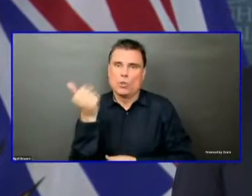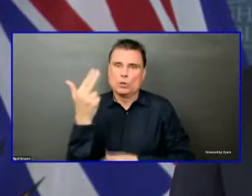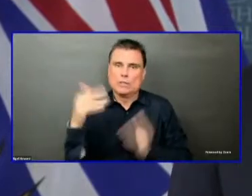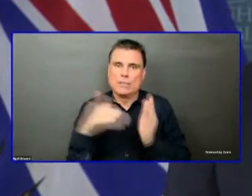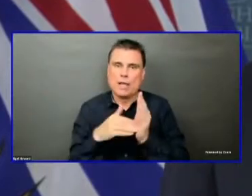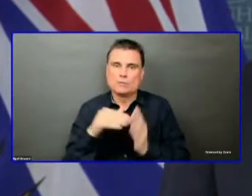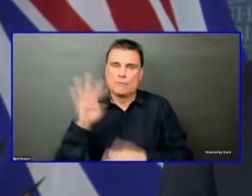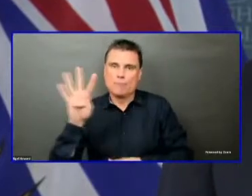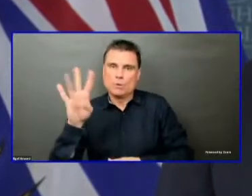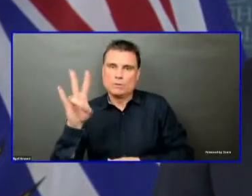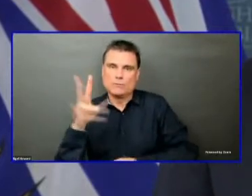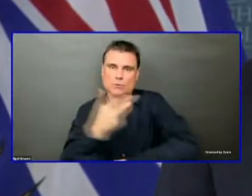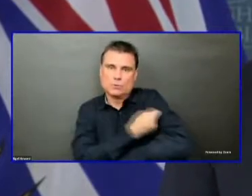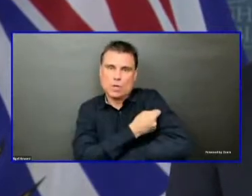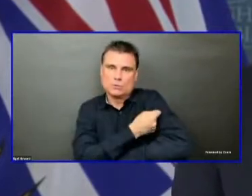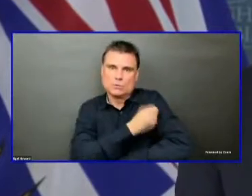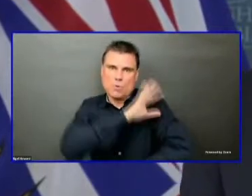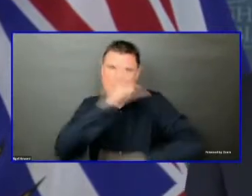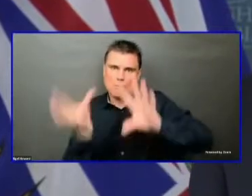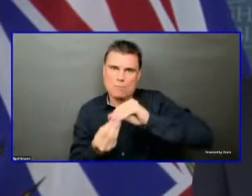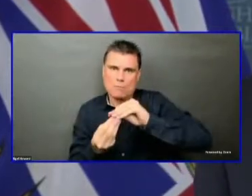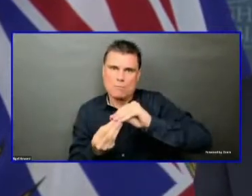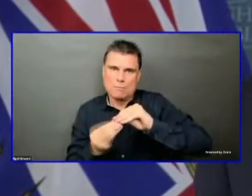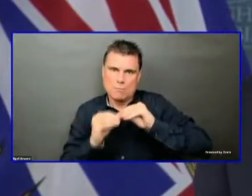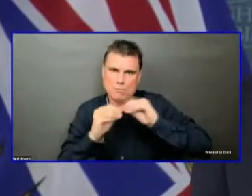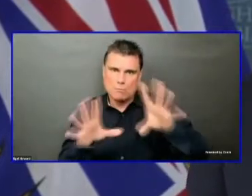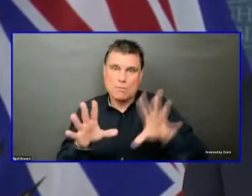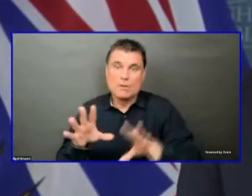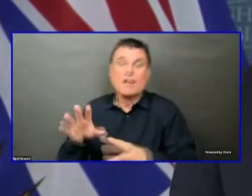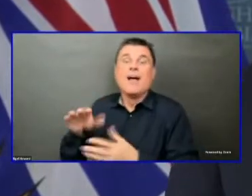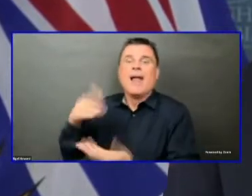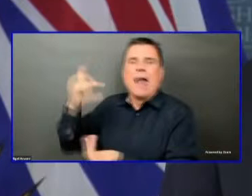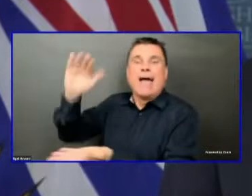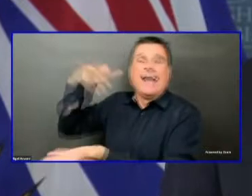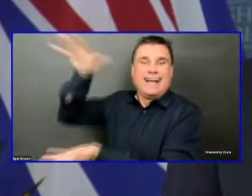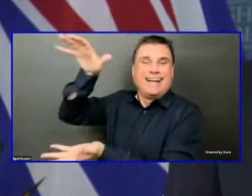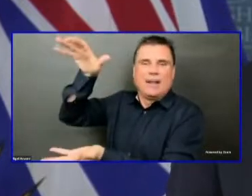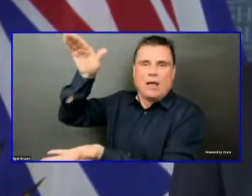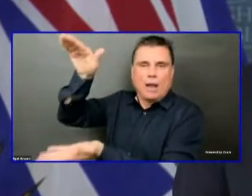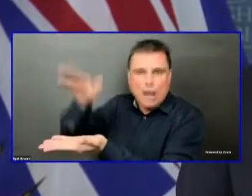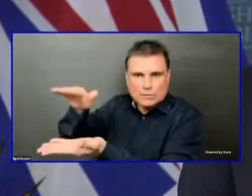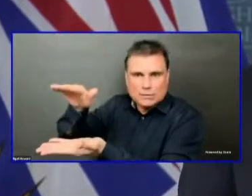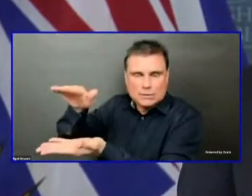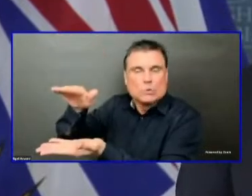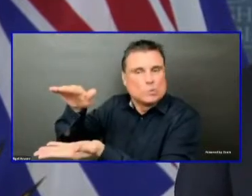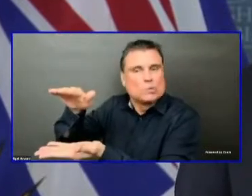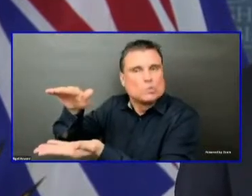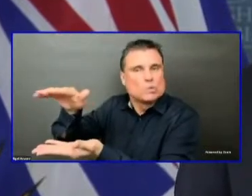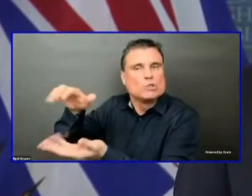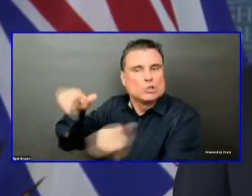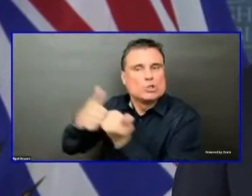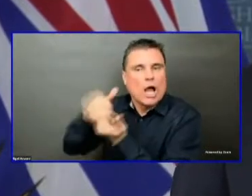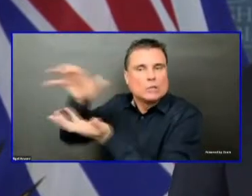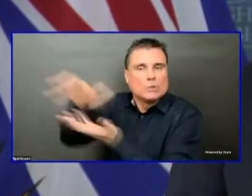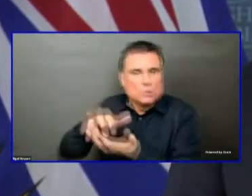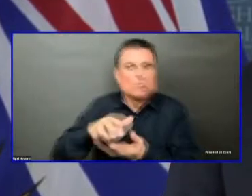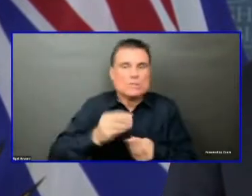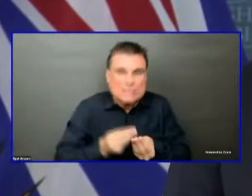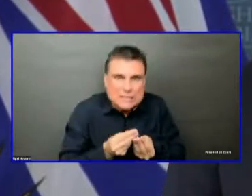Moderna, creates some challenges, but we're expecting to achieve our target on the assumption of increased supply in